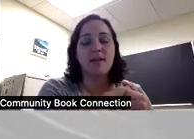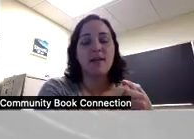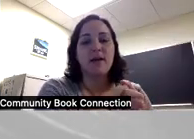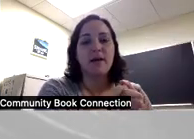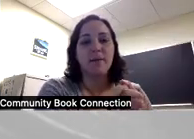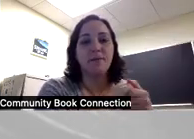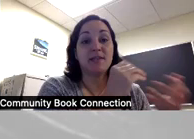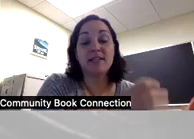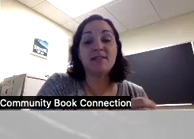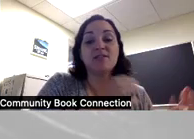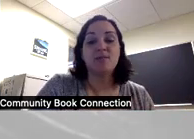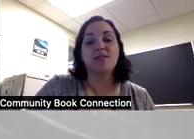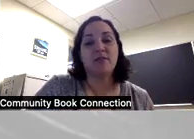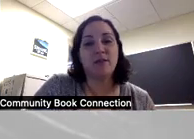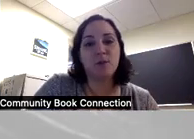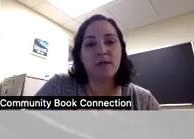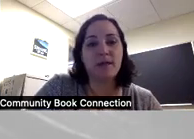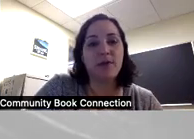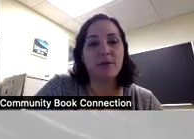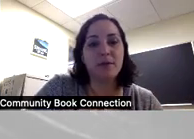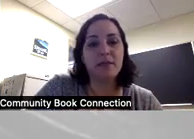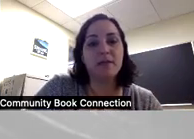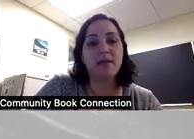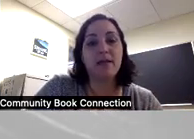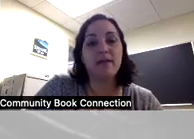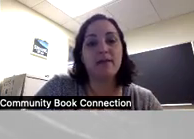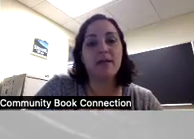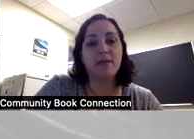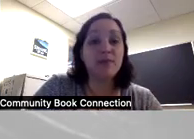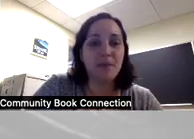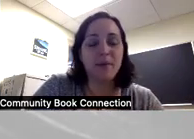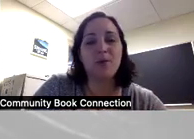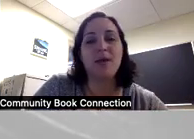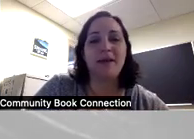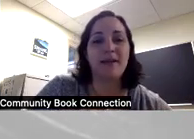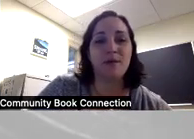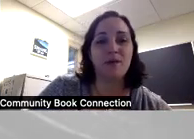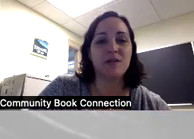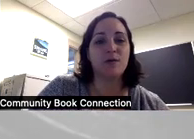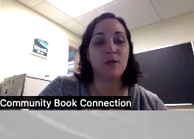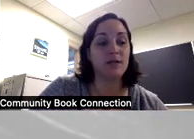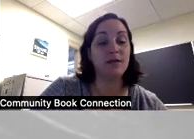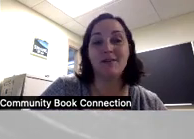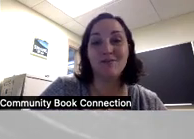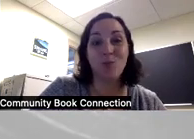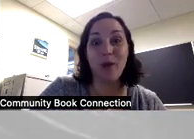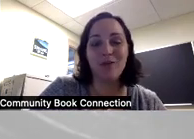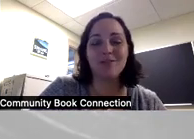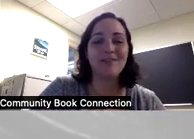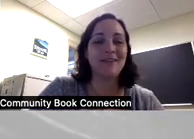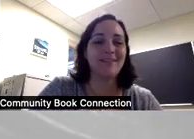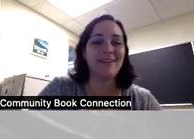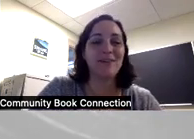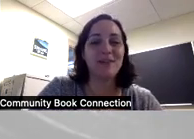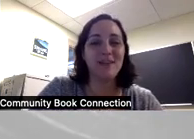the studies just to make sure that they're working properly and that they're not being swept away by erosion or